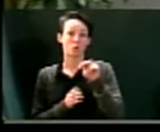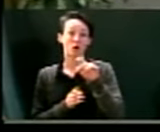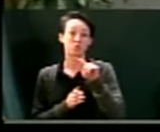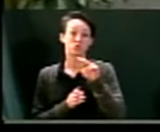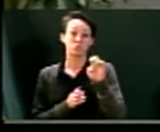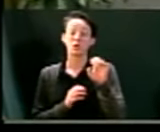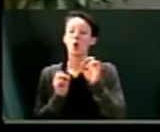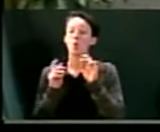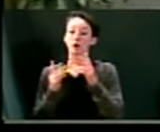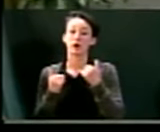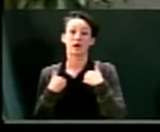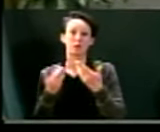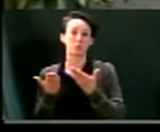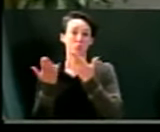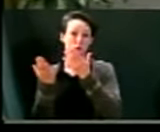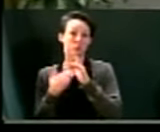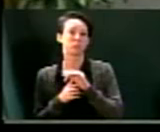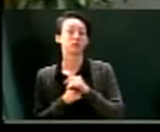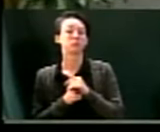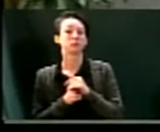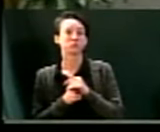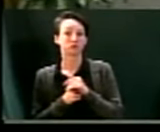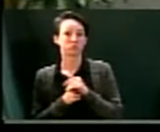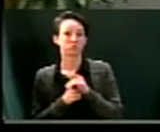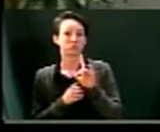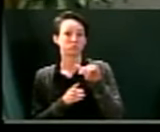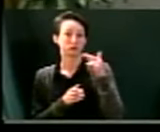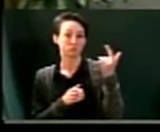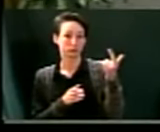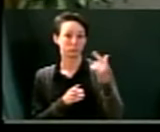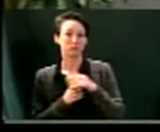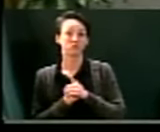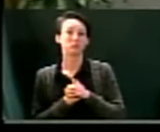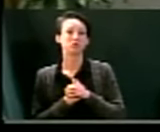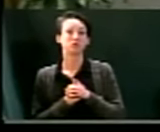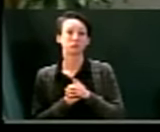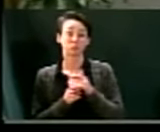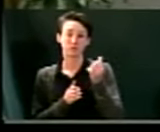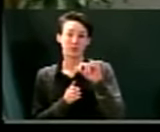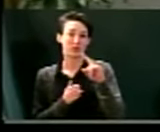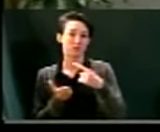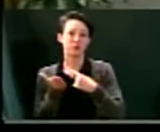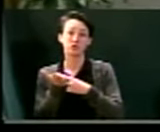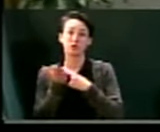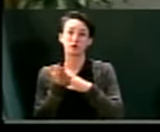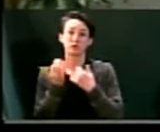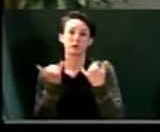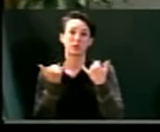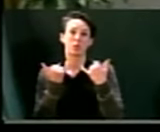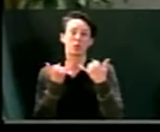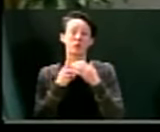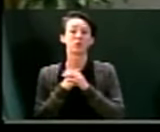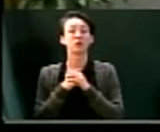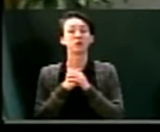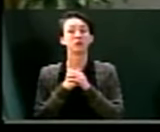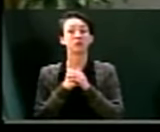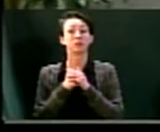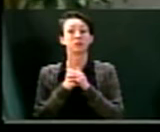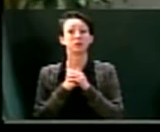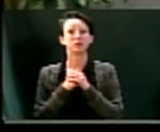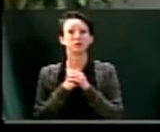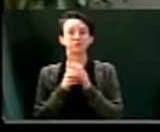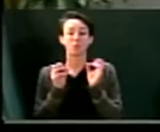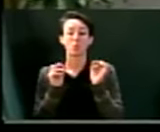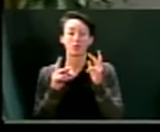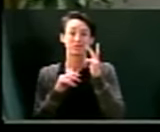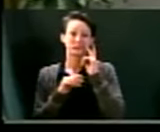okay, so we have a motion by Ms. Fugit on the floor, seconded by Ms. Roundtree. Is there any discussion now on this item?